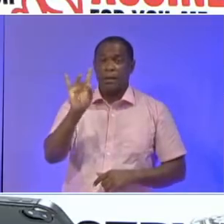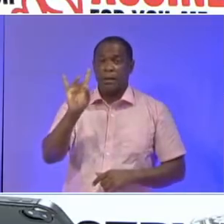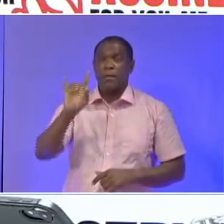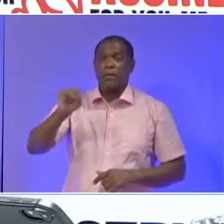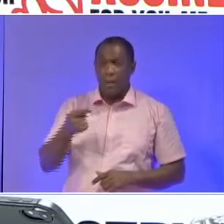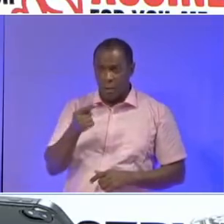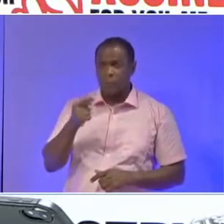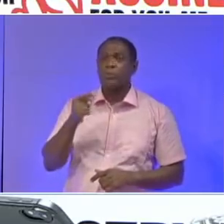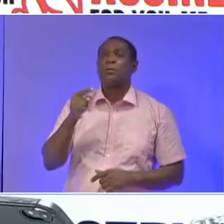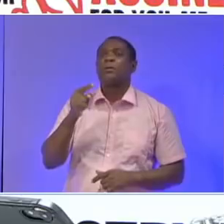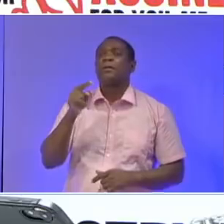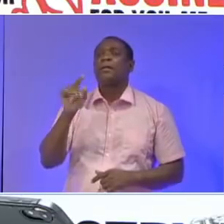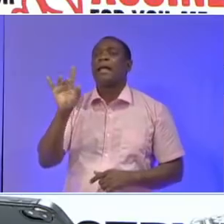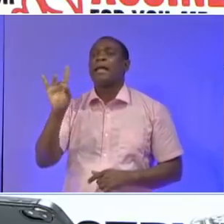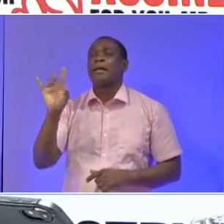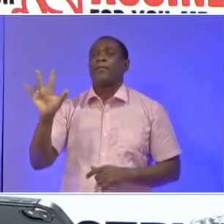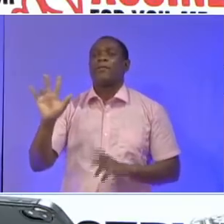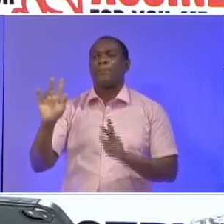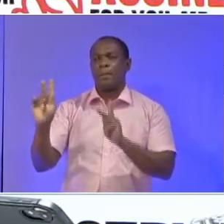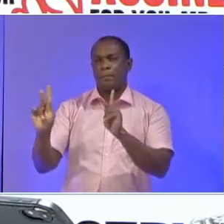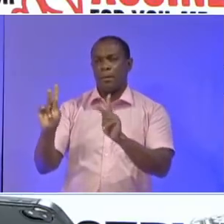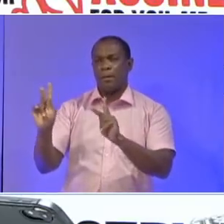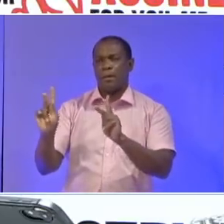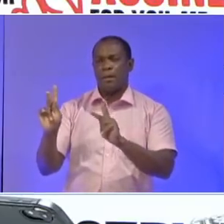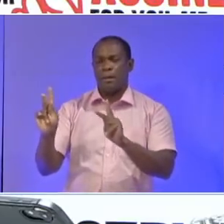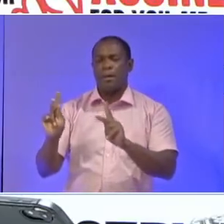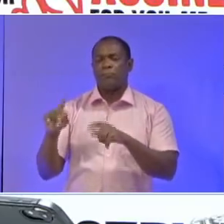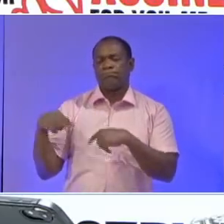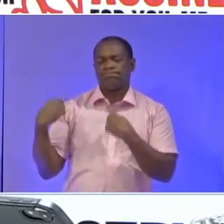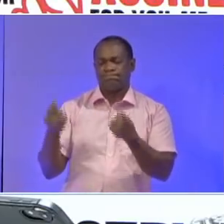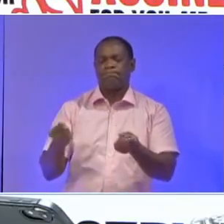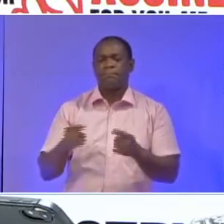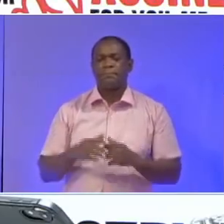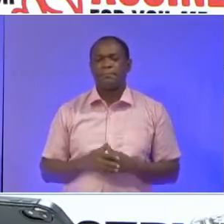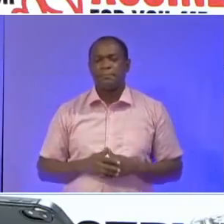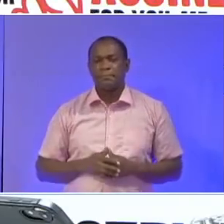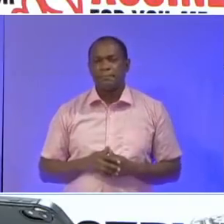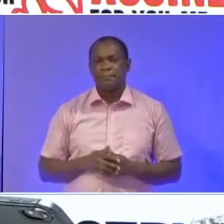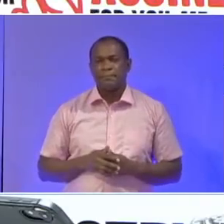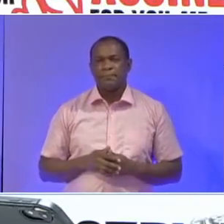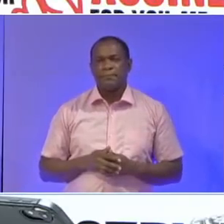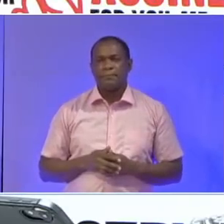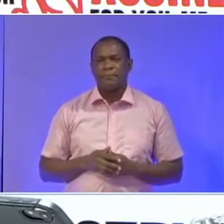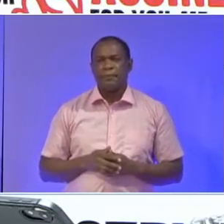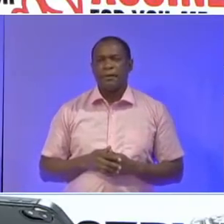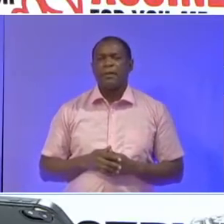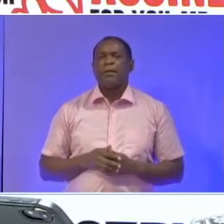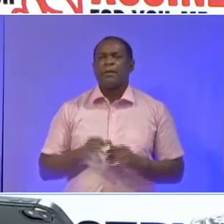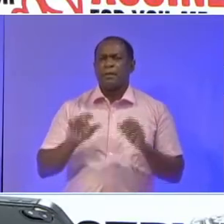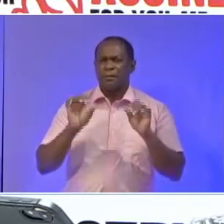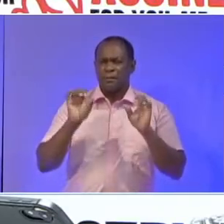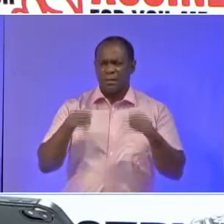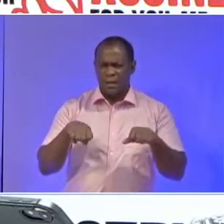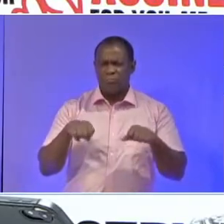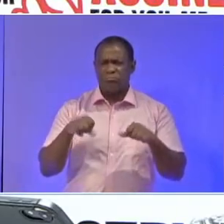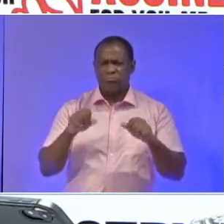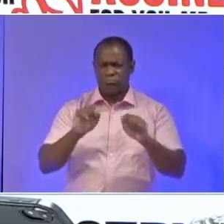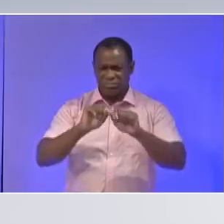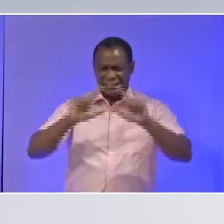88,083 persons so far have accessed boosters. If I could have this slide with the booster